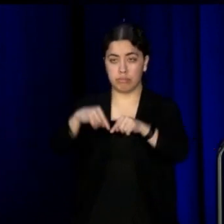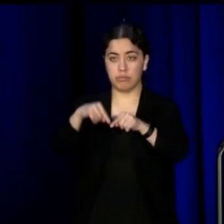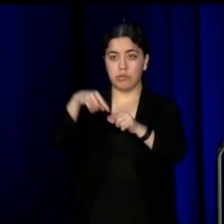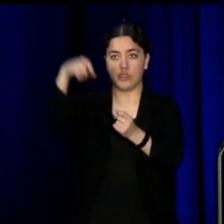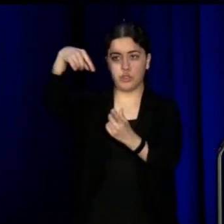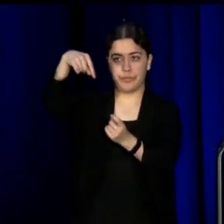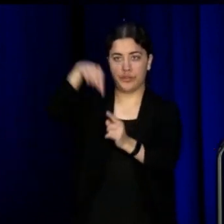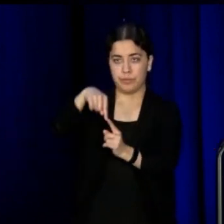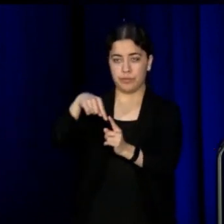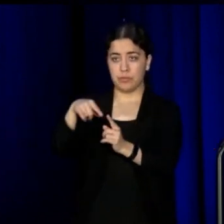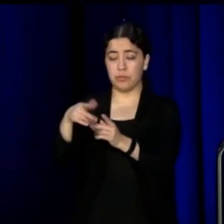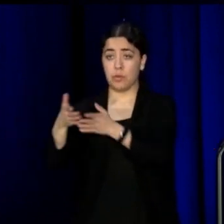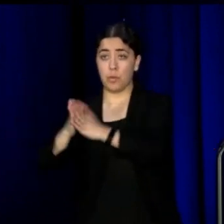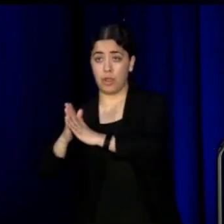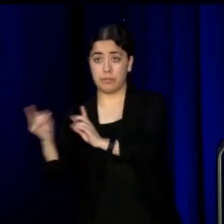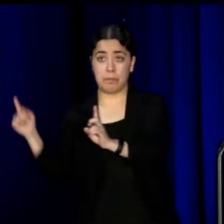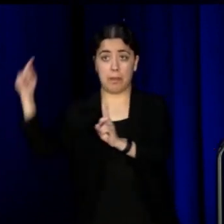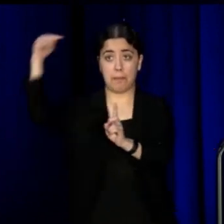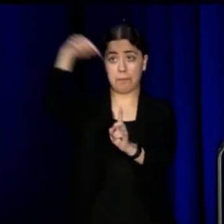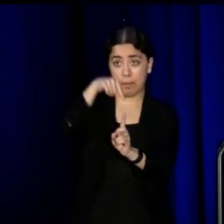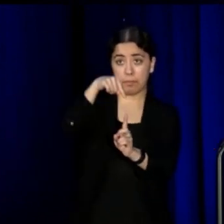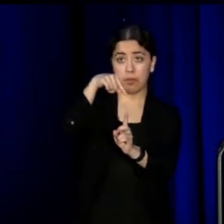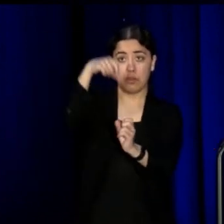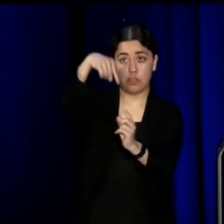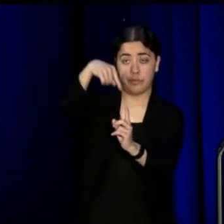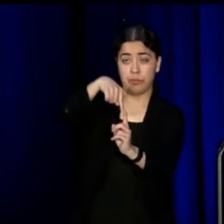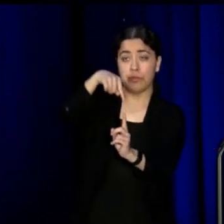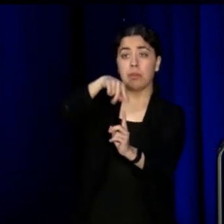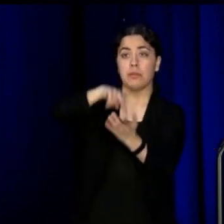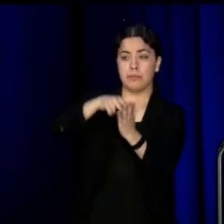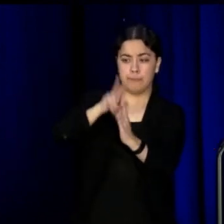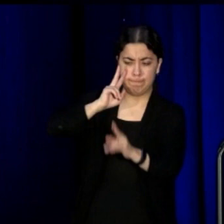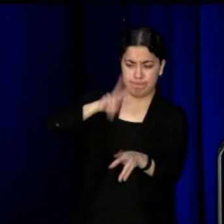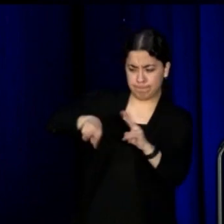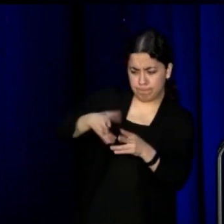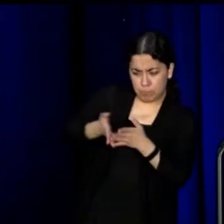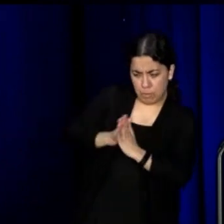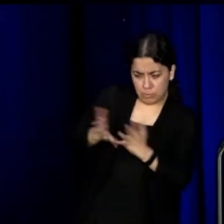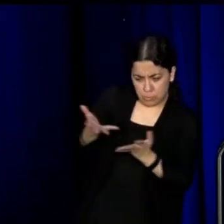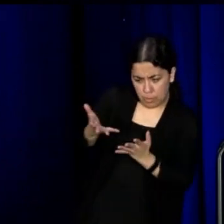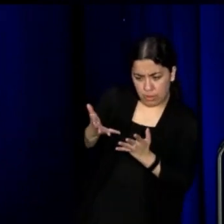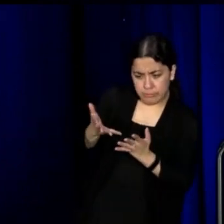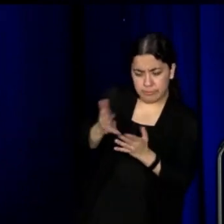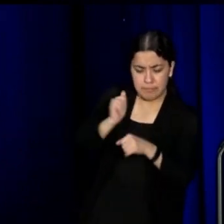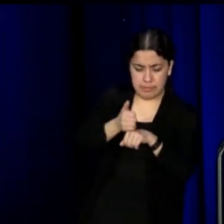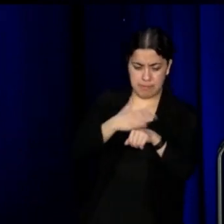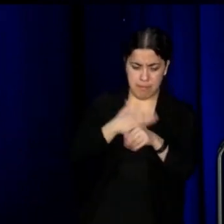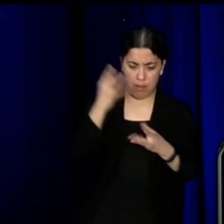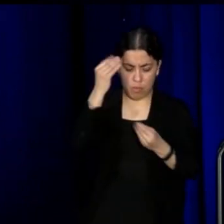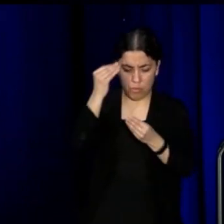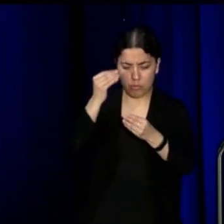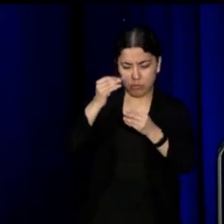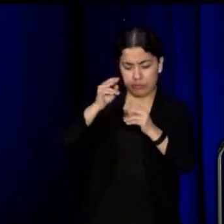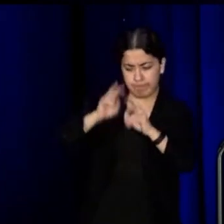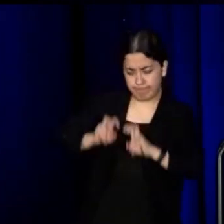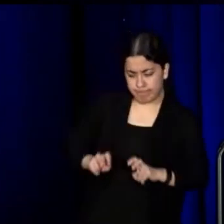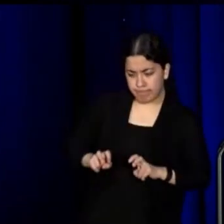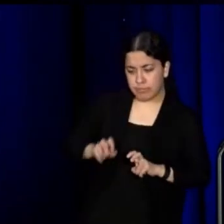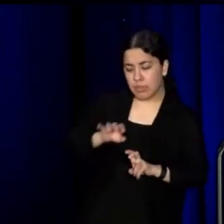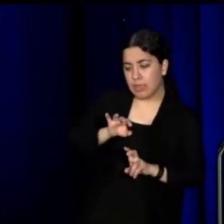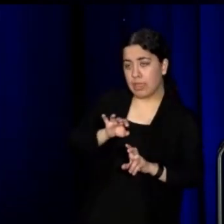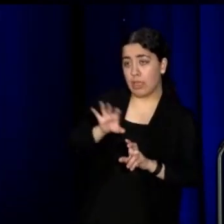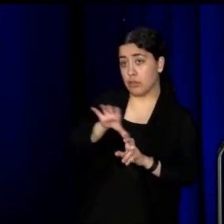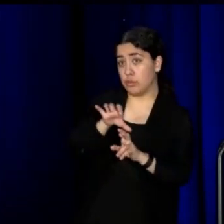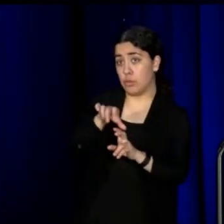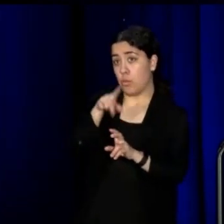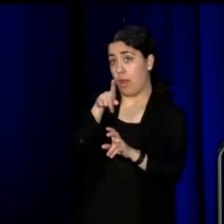a request is sent to the server, that request will be evaluated, and based on the logic that you are defining, you can do one thing or the other.